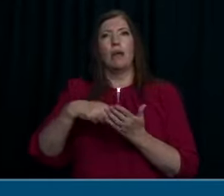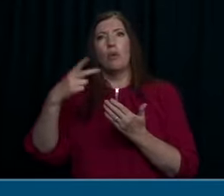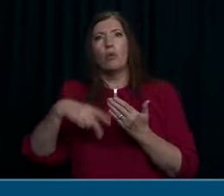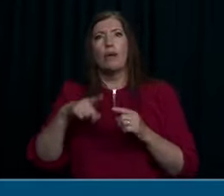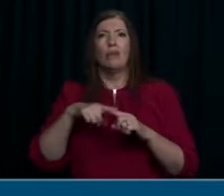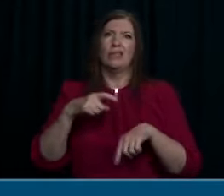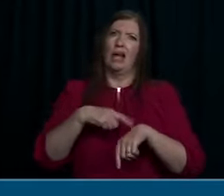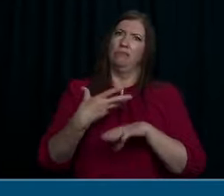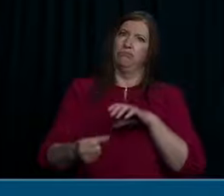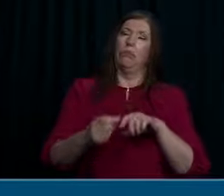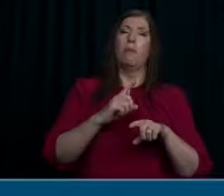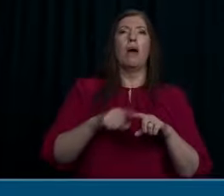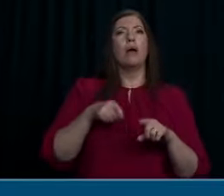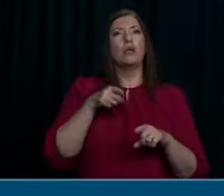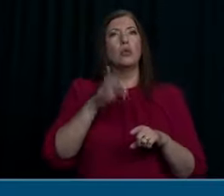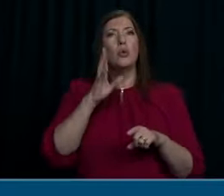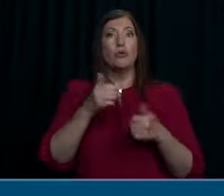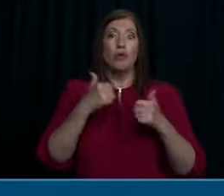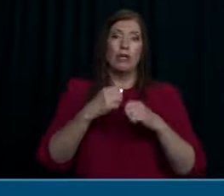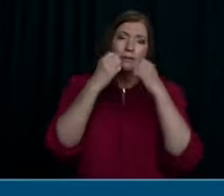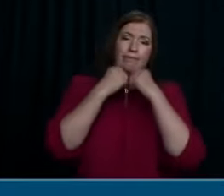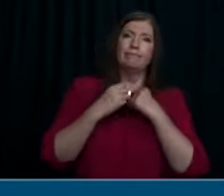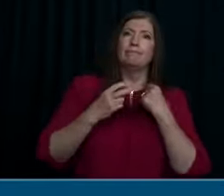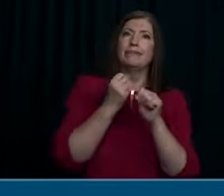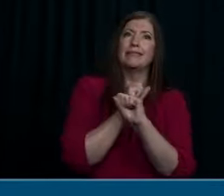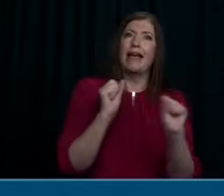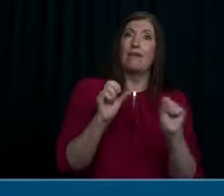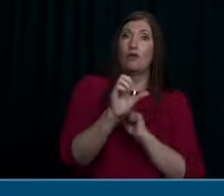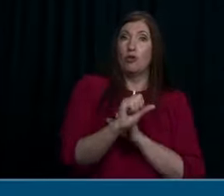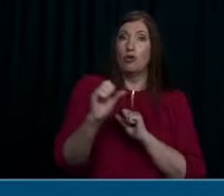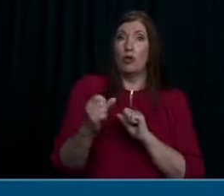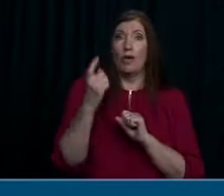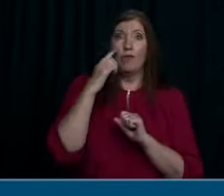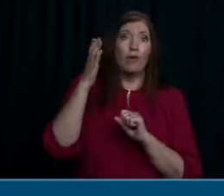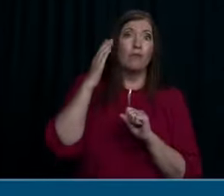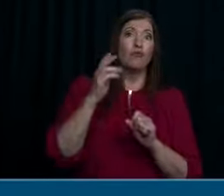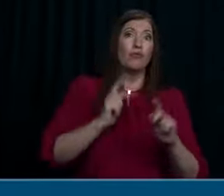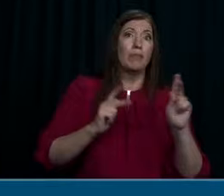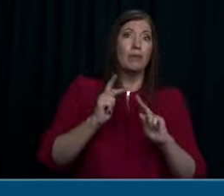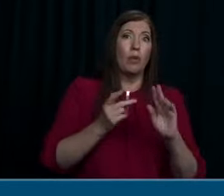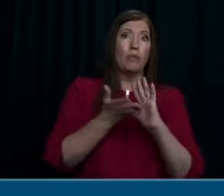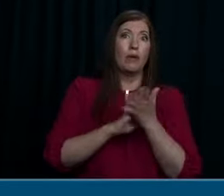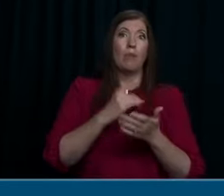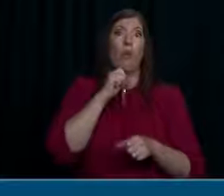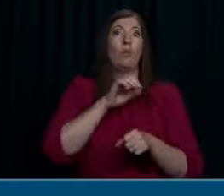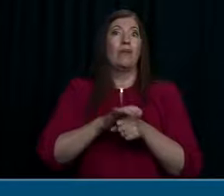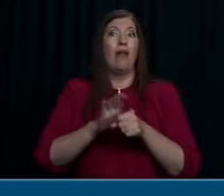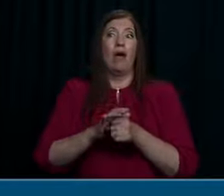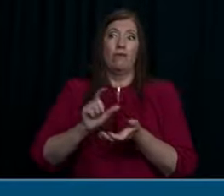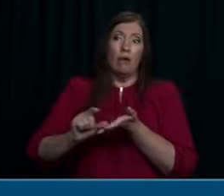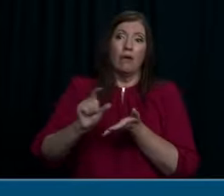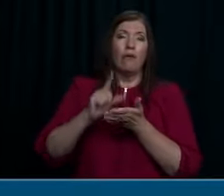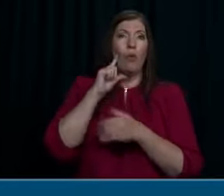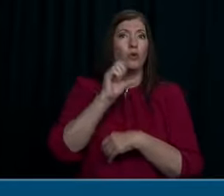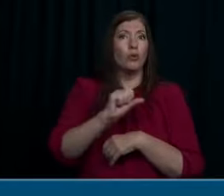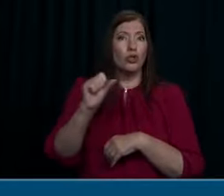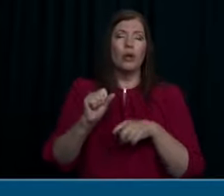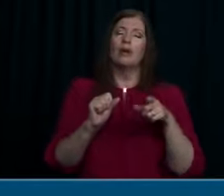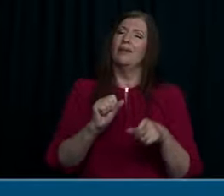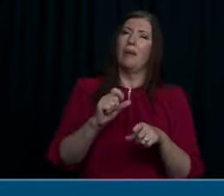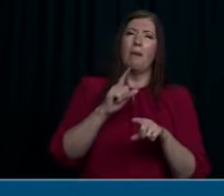What strategies would you pursue to preserve Social Security for future generations? Well, first off, we've got to stop the